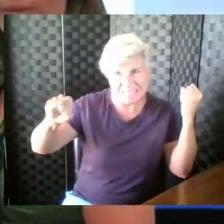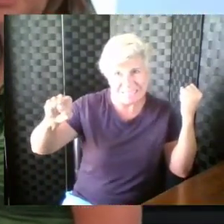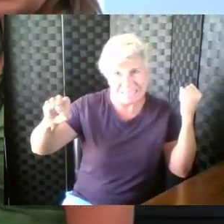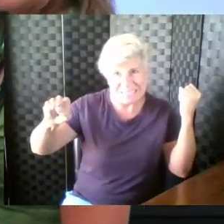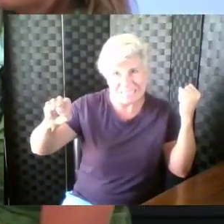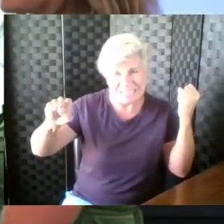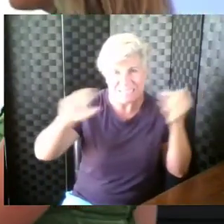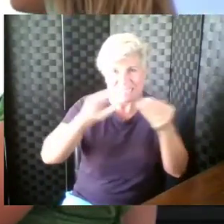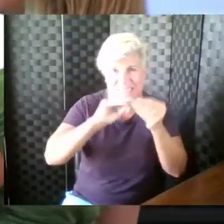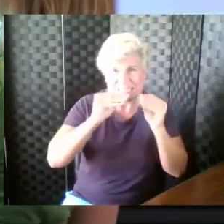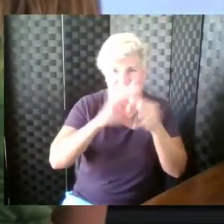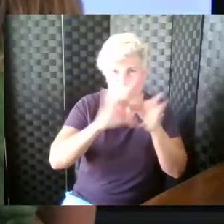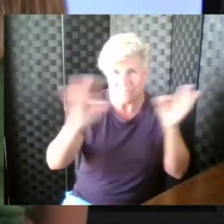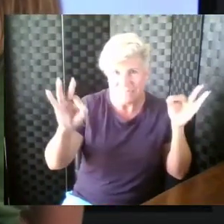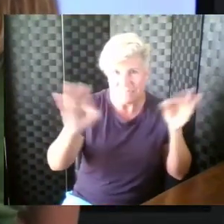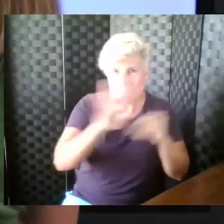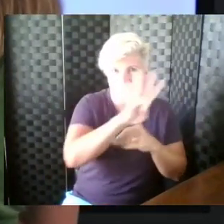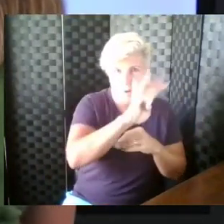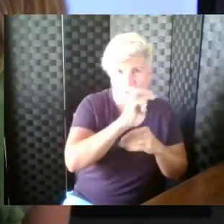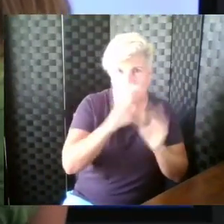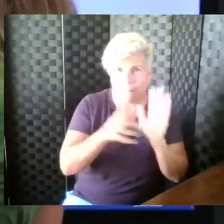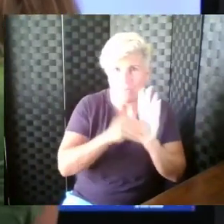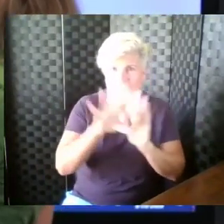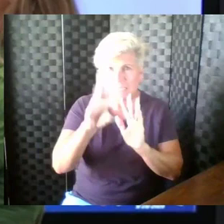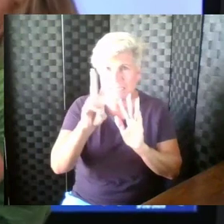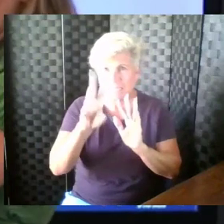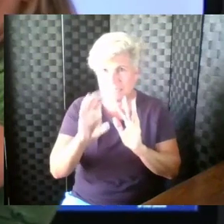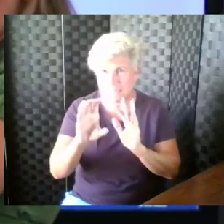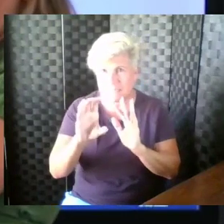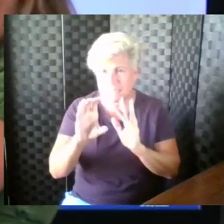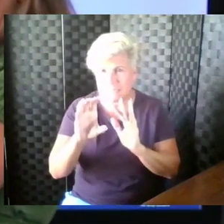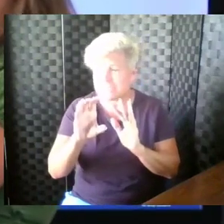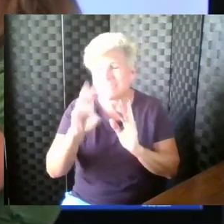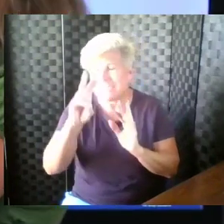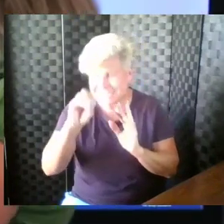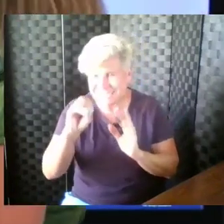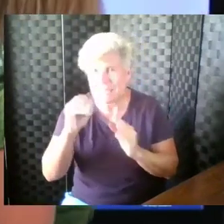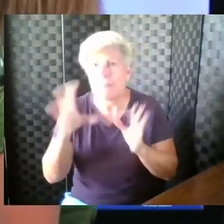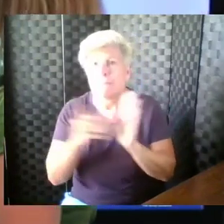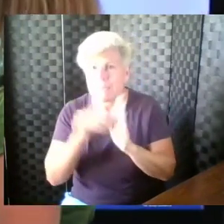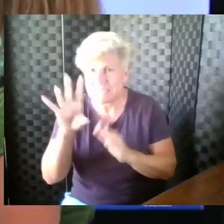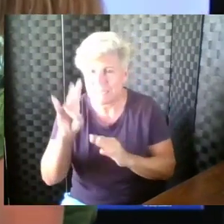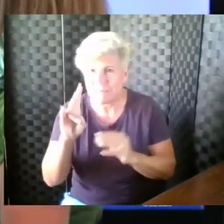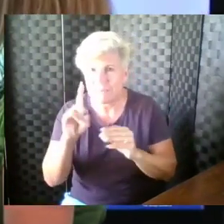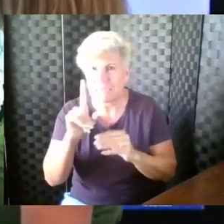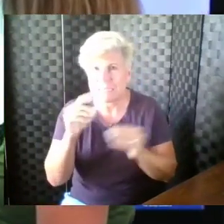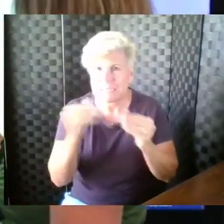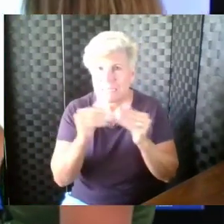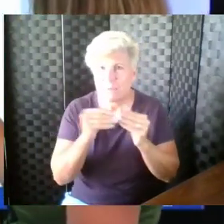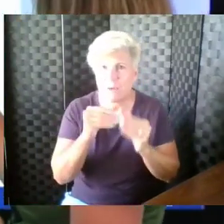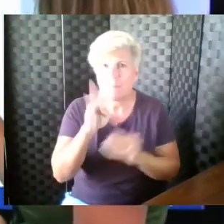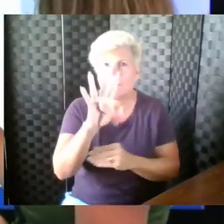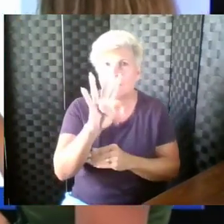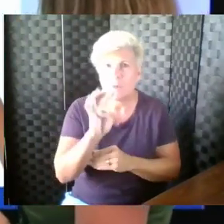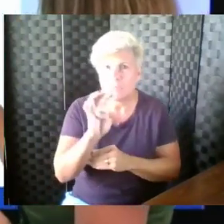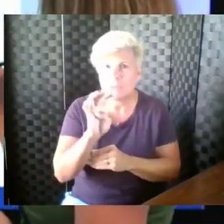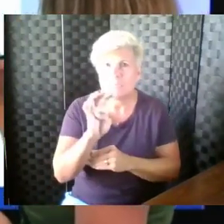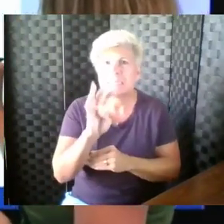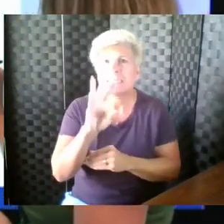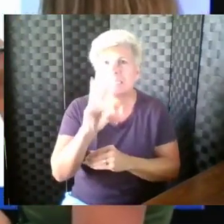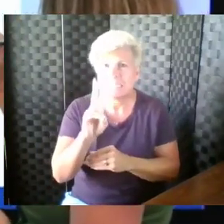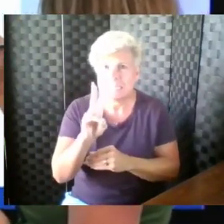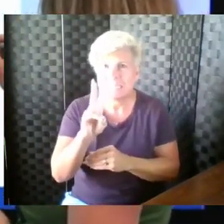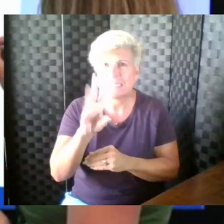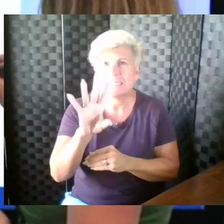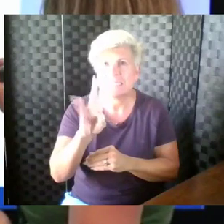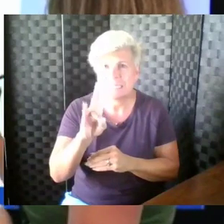form here. If I add all these together, 400 plus 60 plus 7, then I'm going to get the number